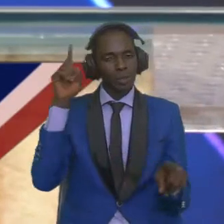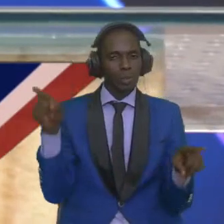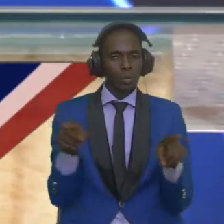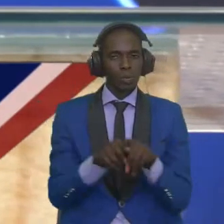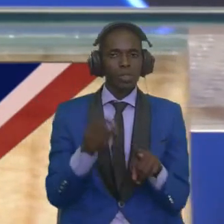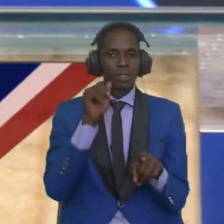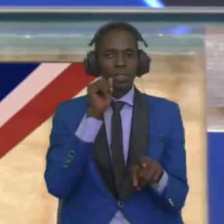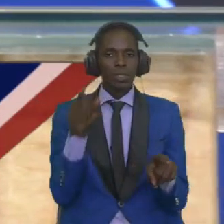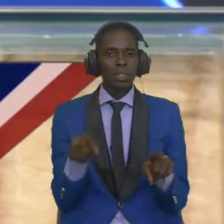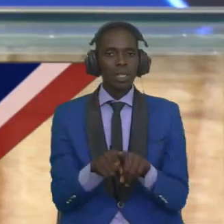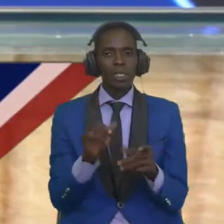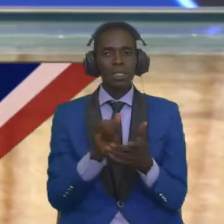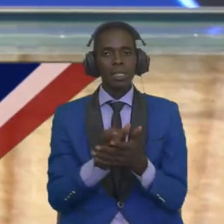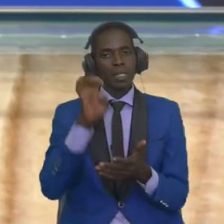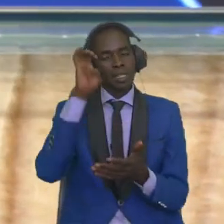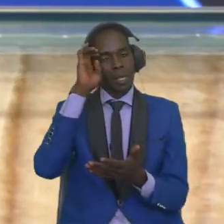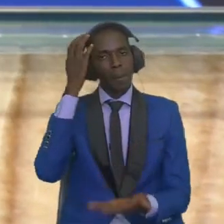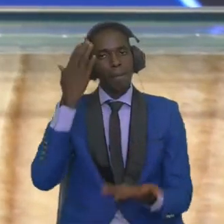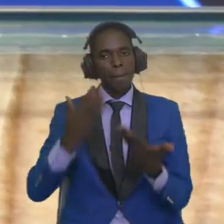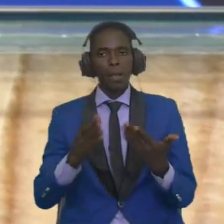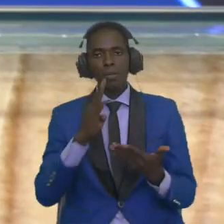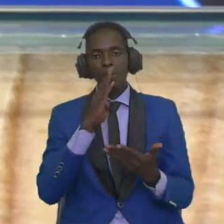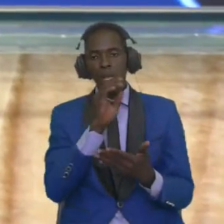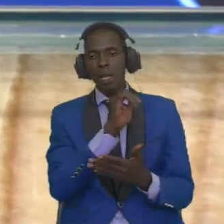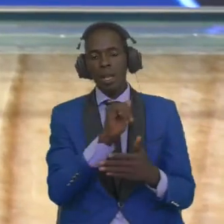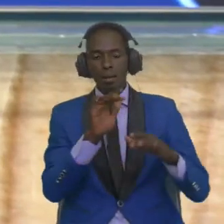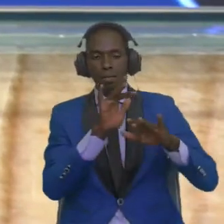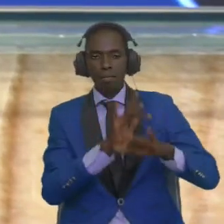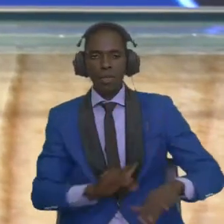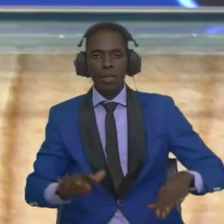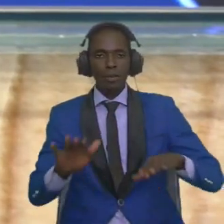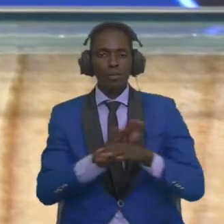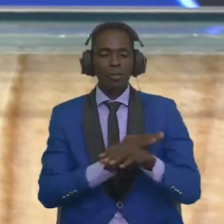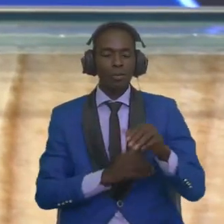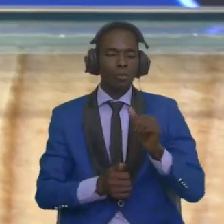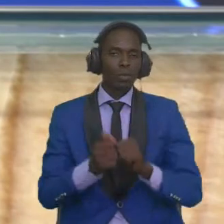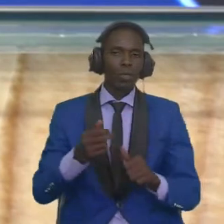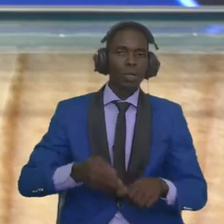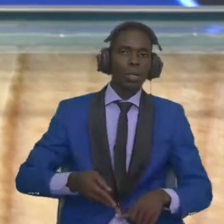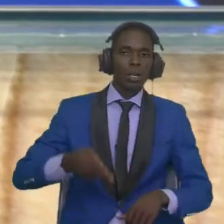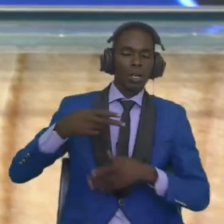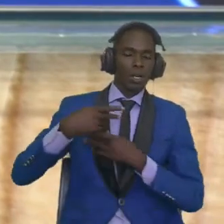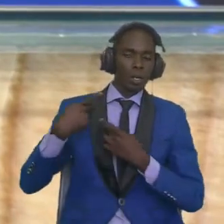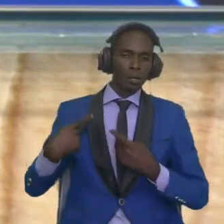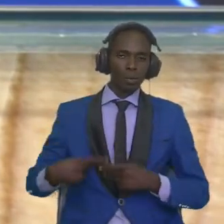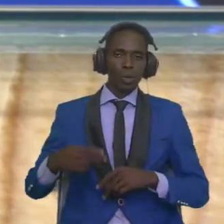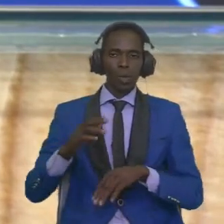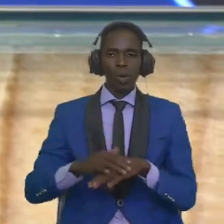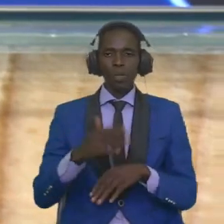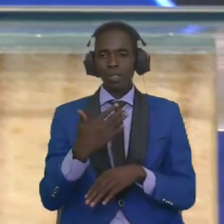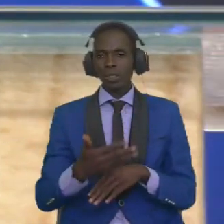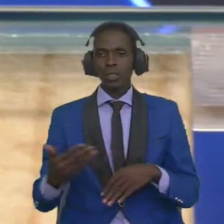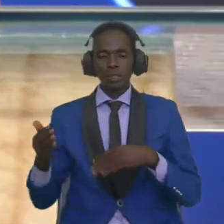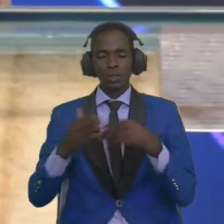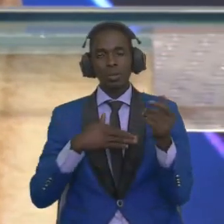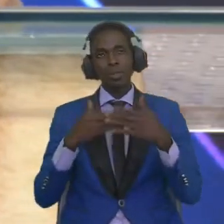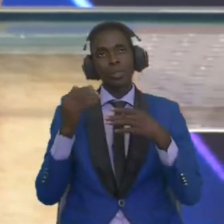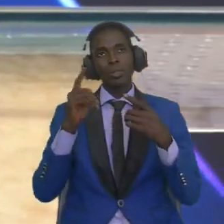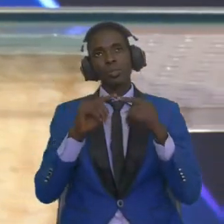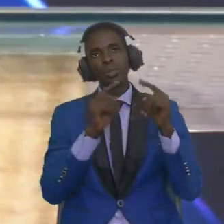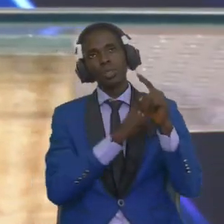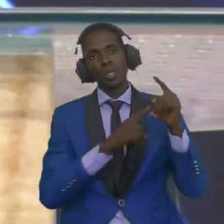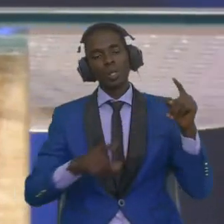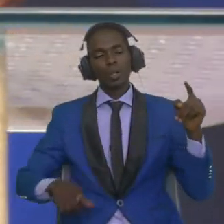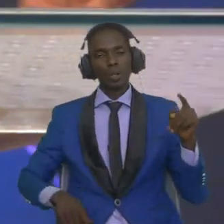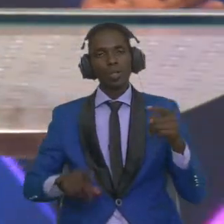be merciful and faithful high priest in things pertaining to God, to make reconciliation